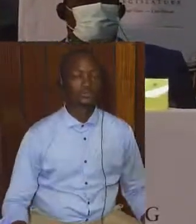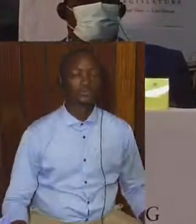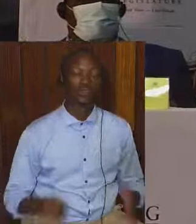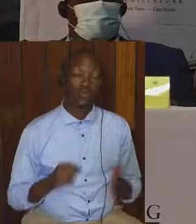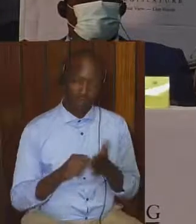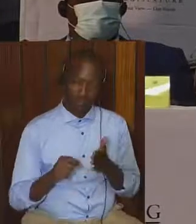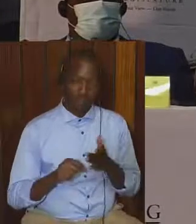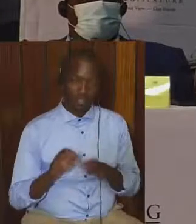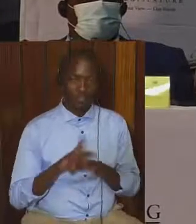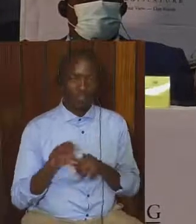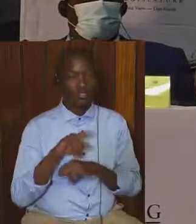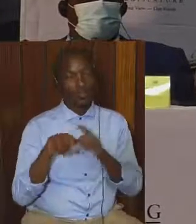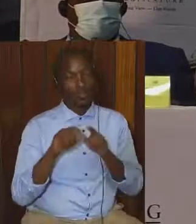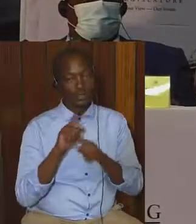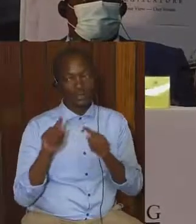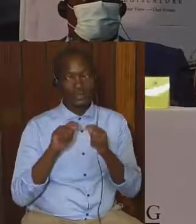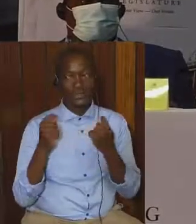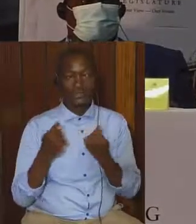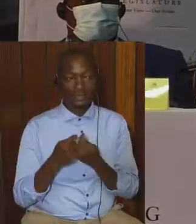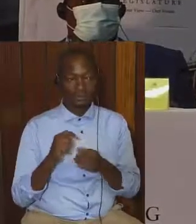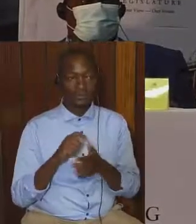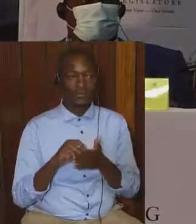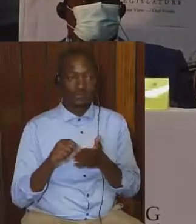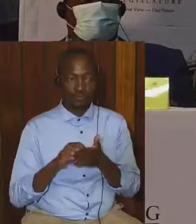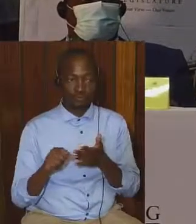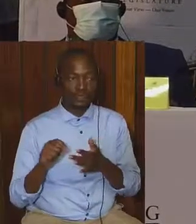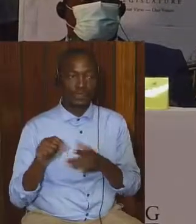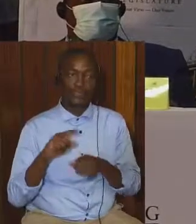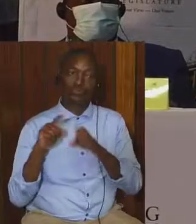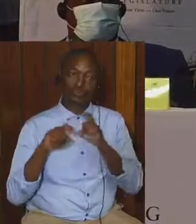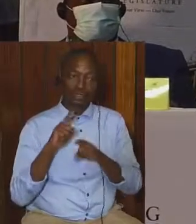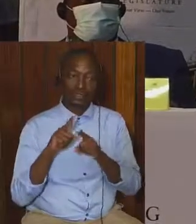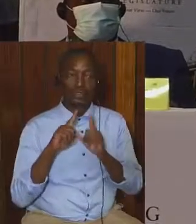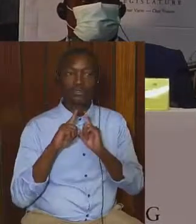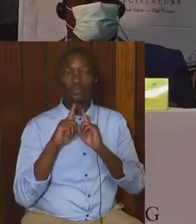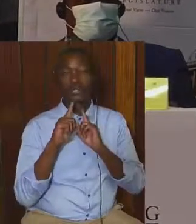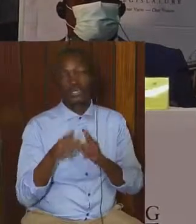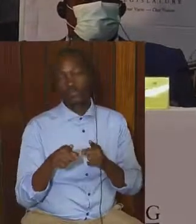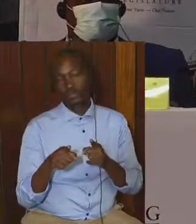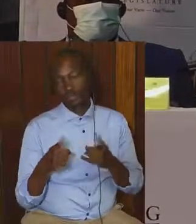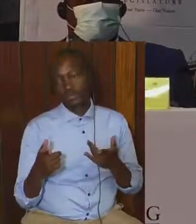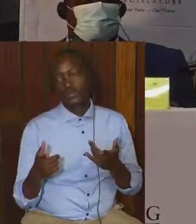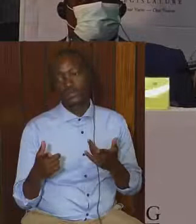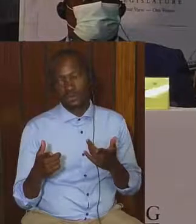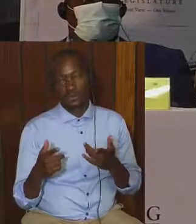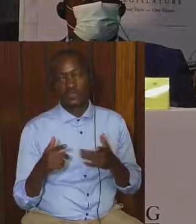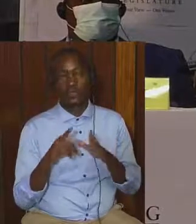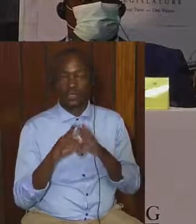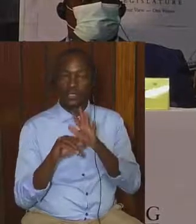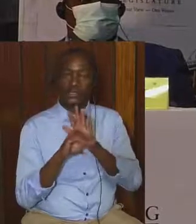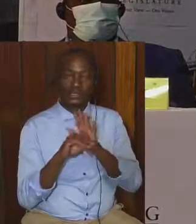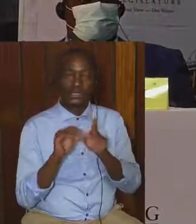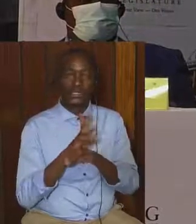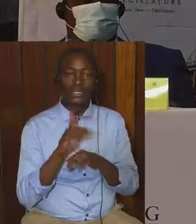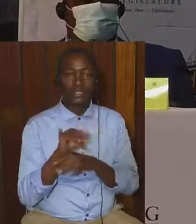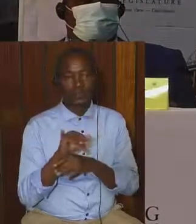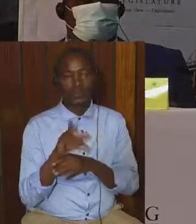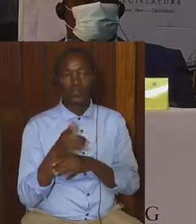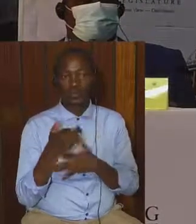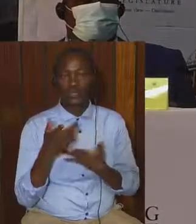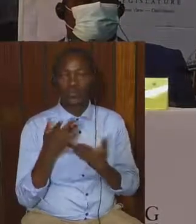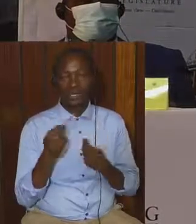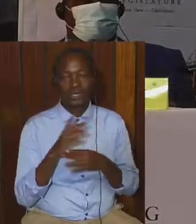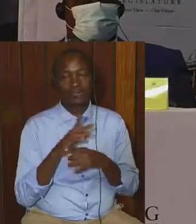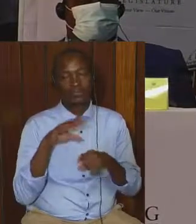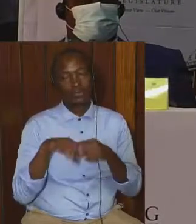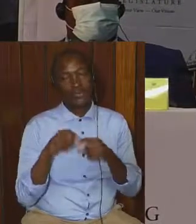questions. The team here have noted the questions, and when there's responses, we'll also indicate which ones we will have